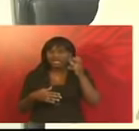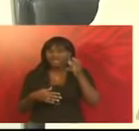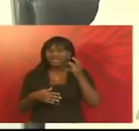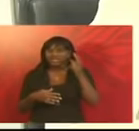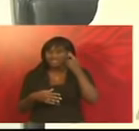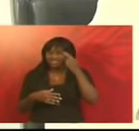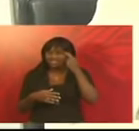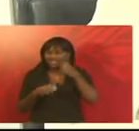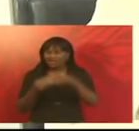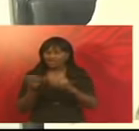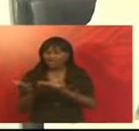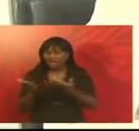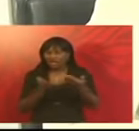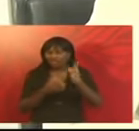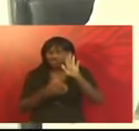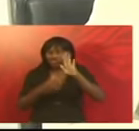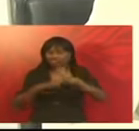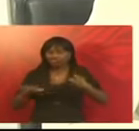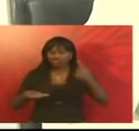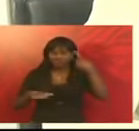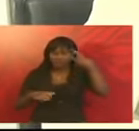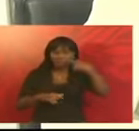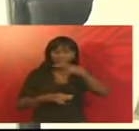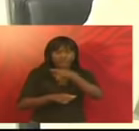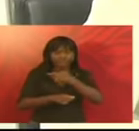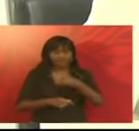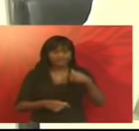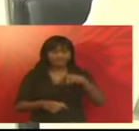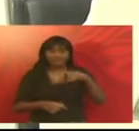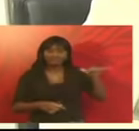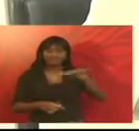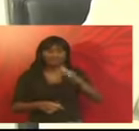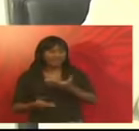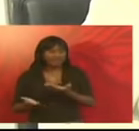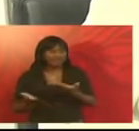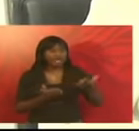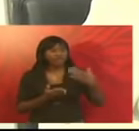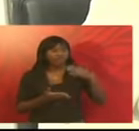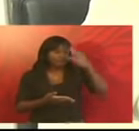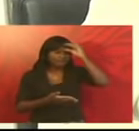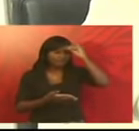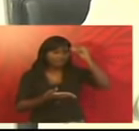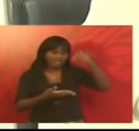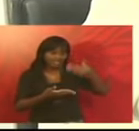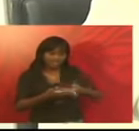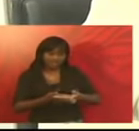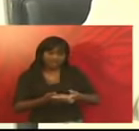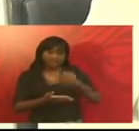for vaccination. And I too will be taking my son at the end of this press conference for